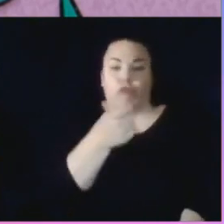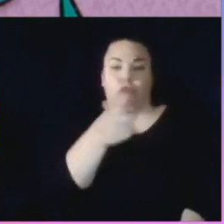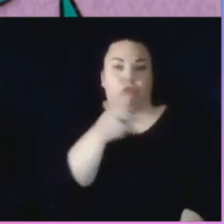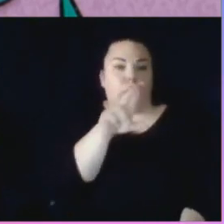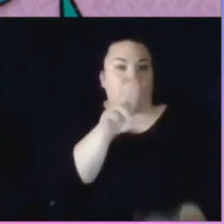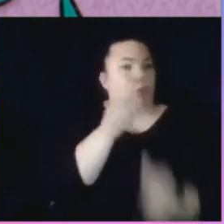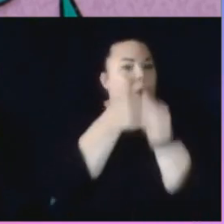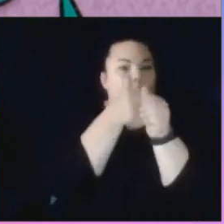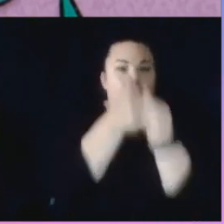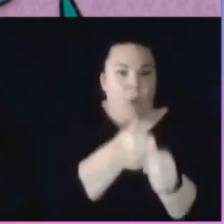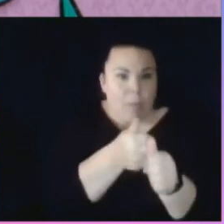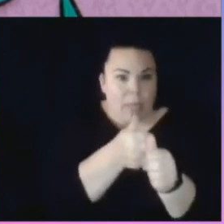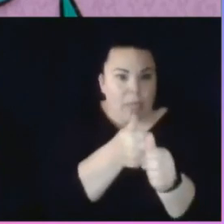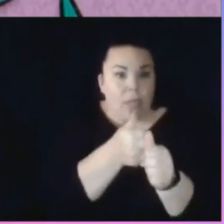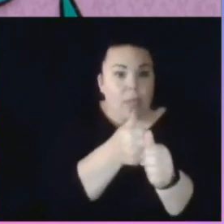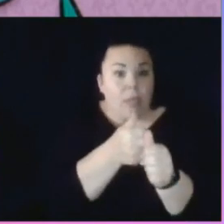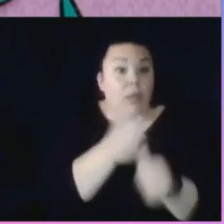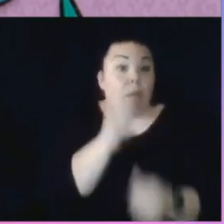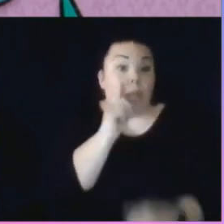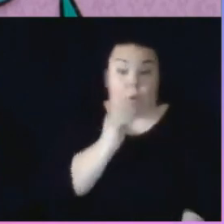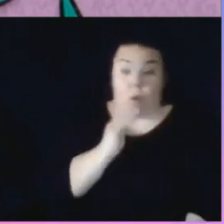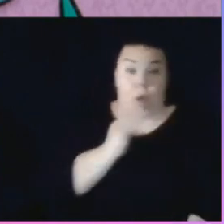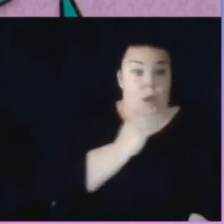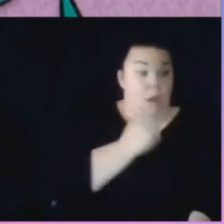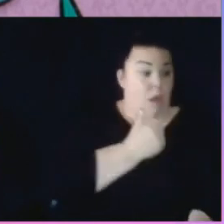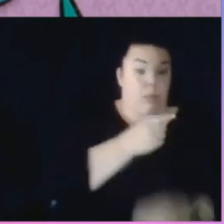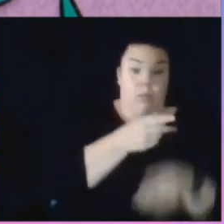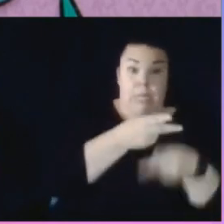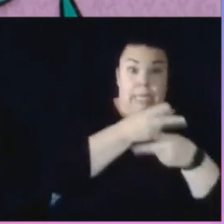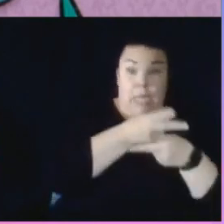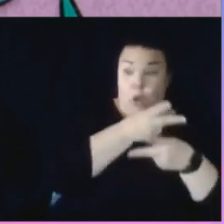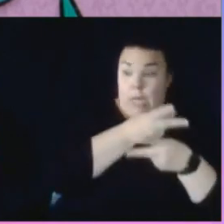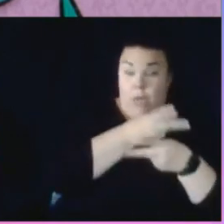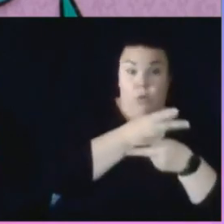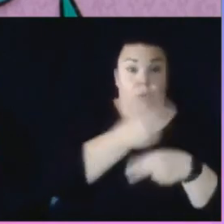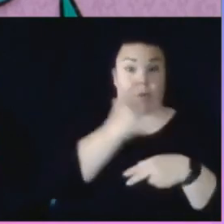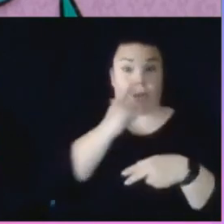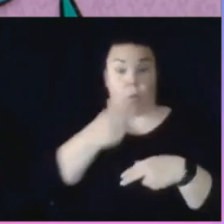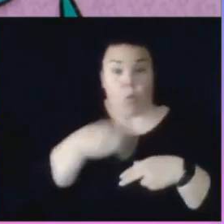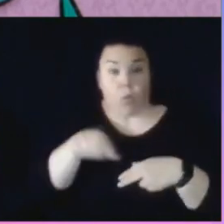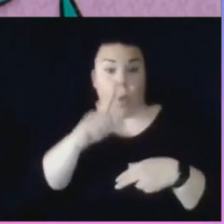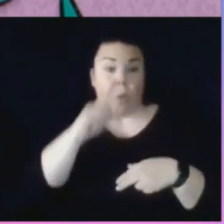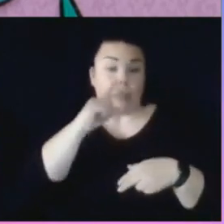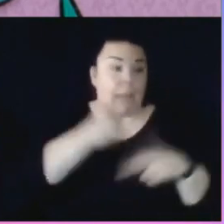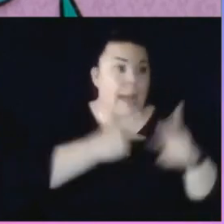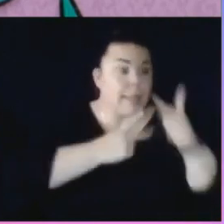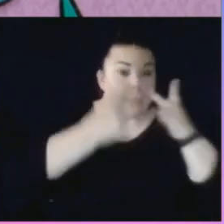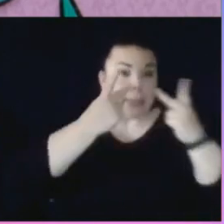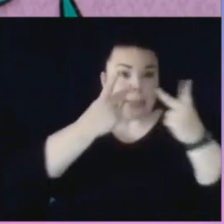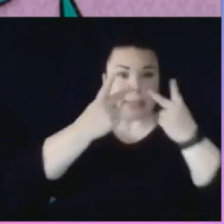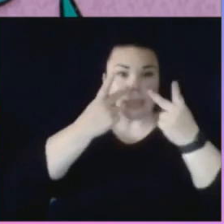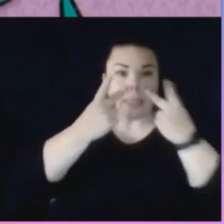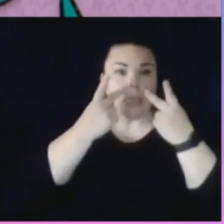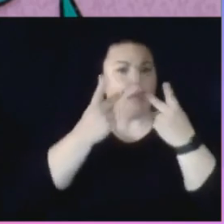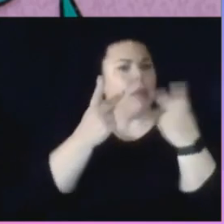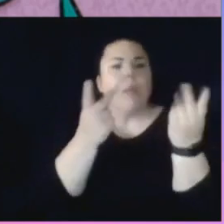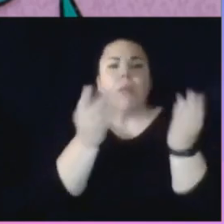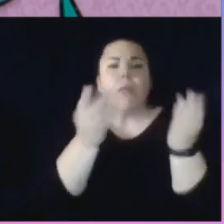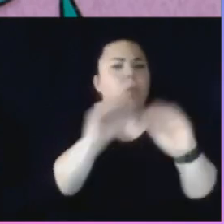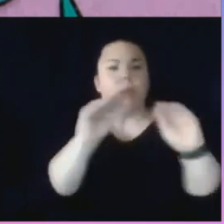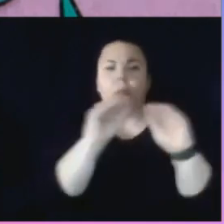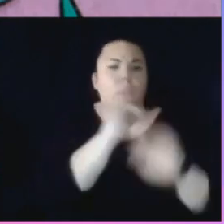for those of us who are caretakers of young people and adults, is that actually there's nothing wrong with